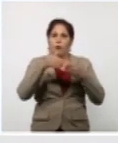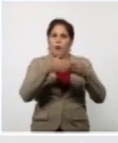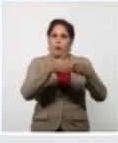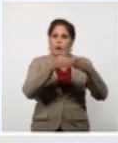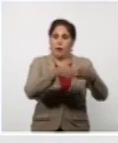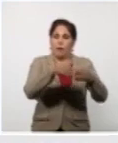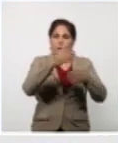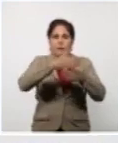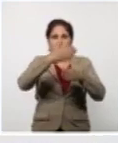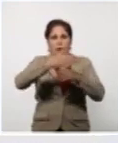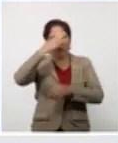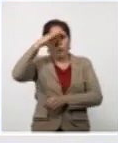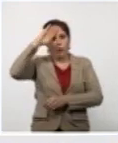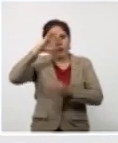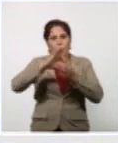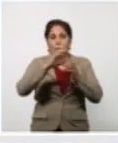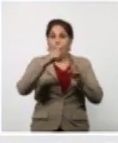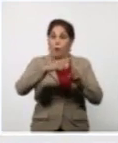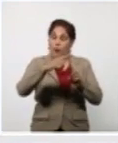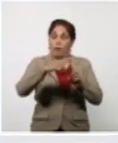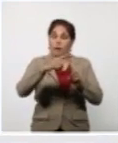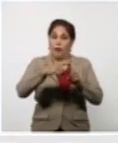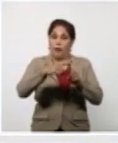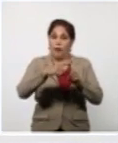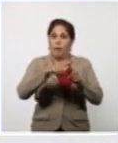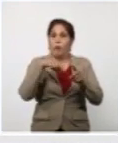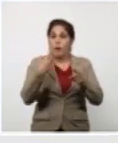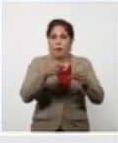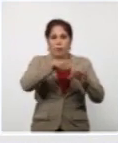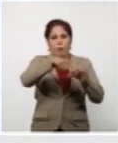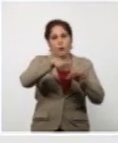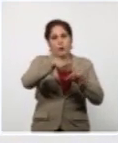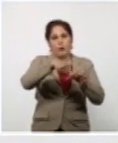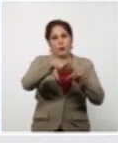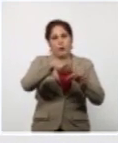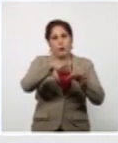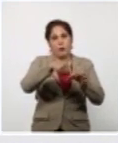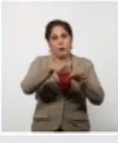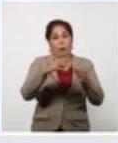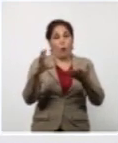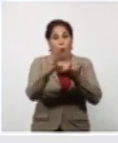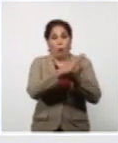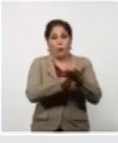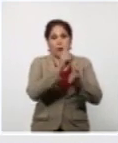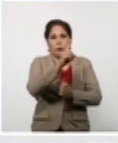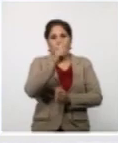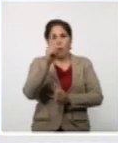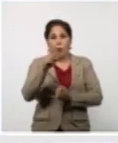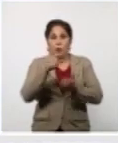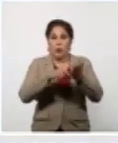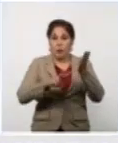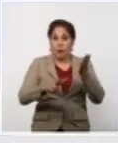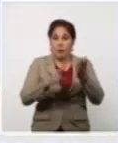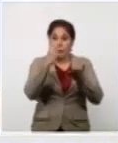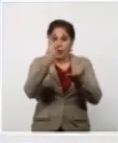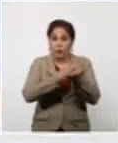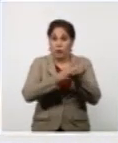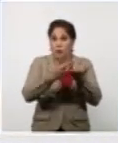Clara, Cienfuegos, Santi Espíritus, Camagüey, Las Tunas, Holguín, Granma, Santiago de